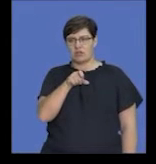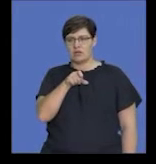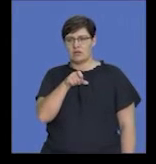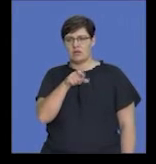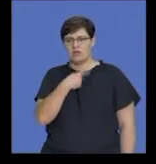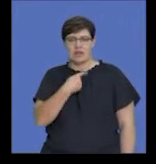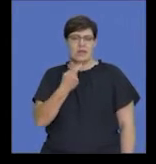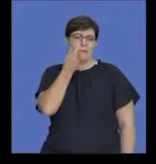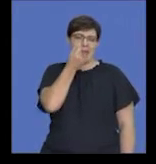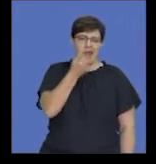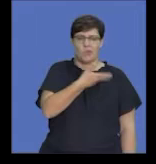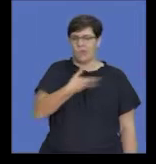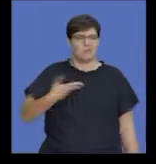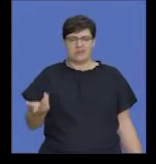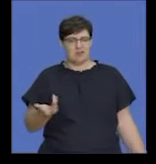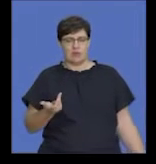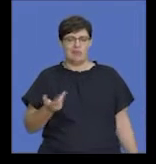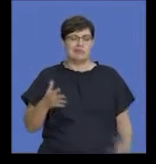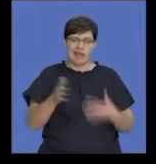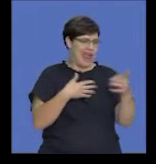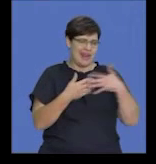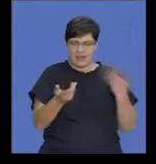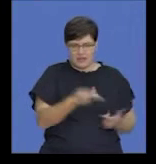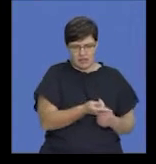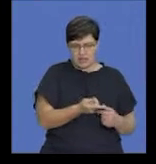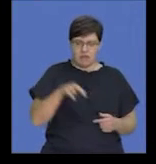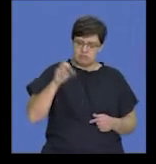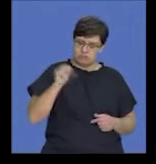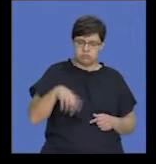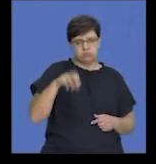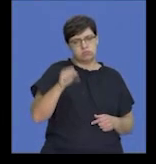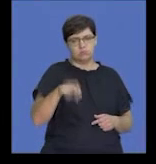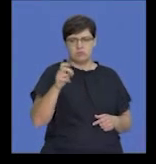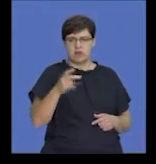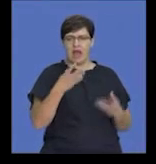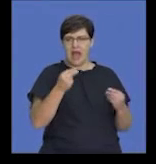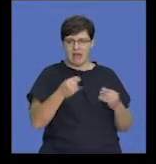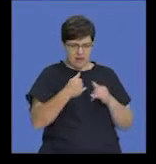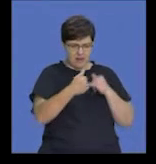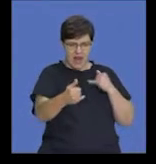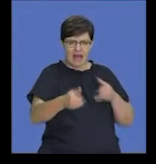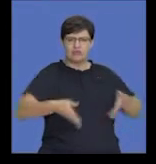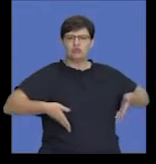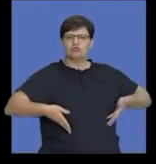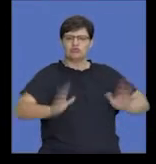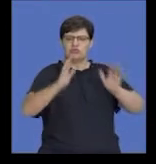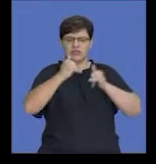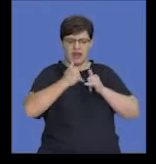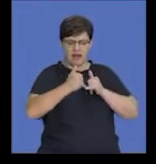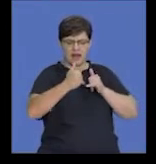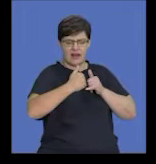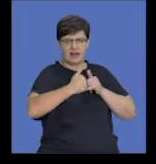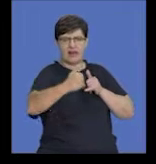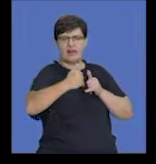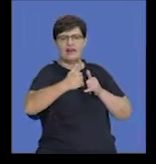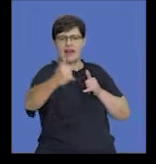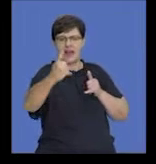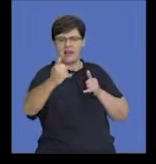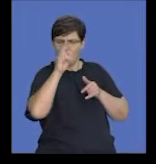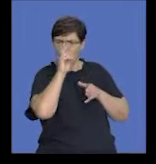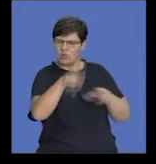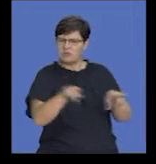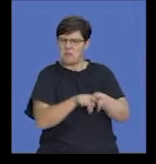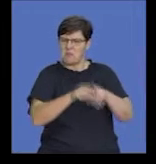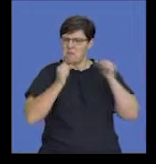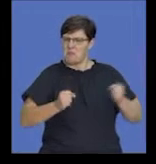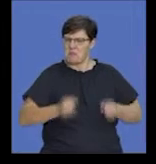committing to male or female, who's walking through. And then you see there's these little lines here that make it look like a